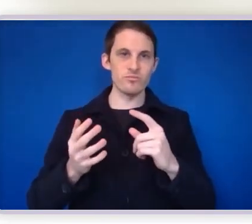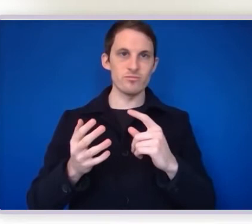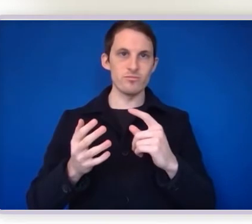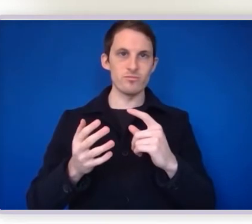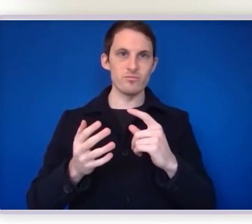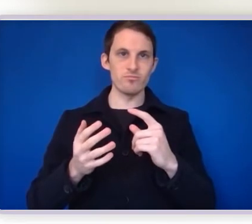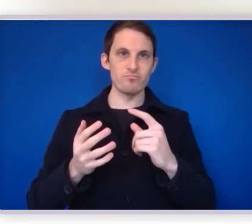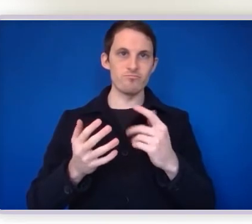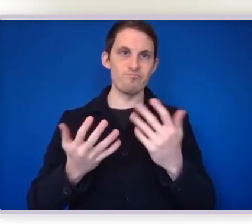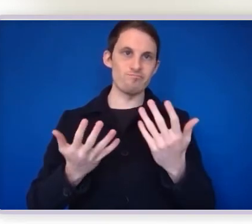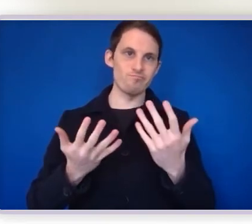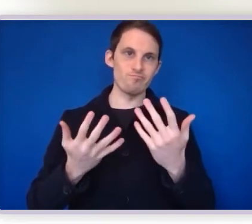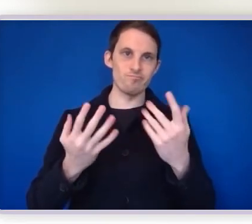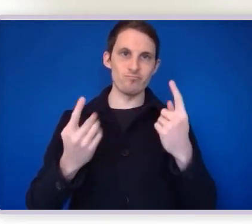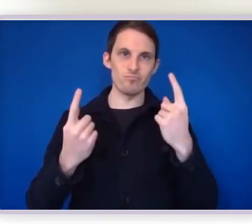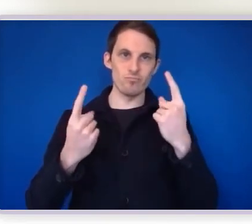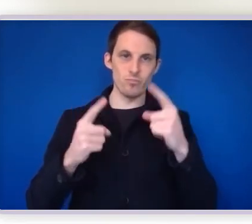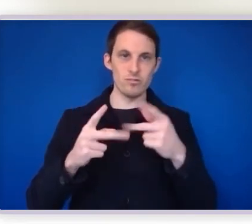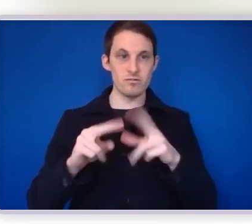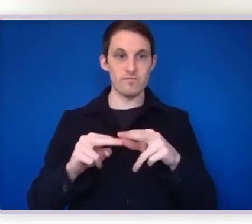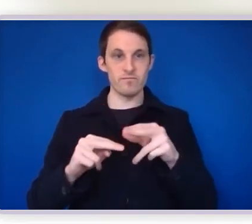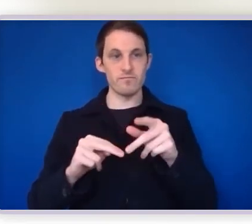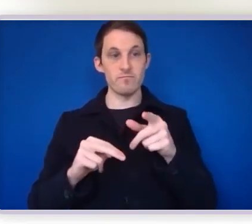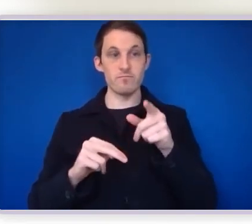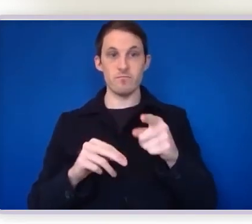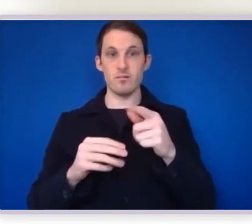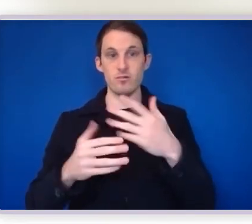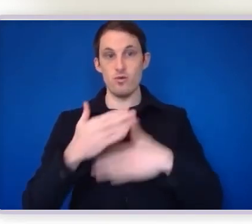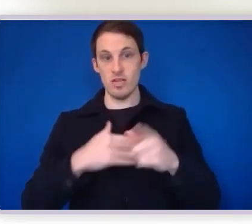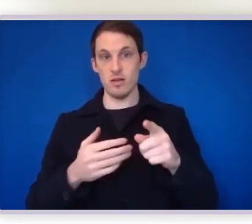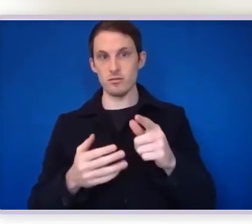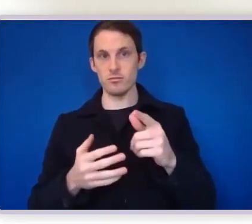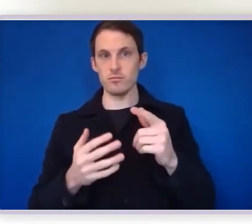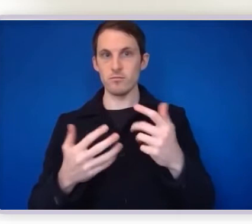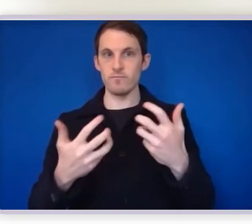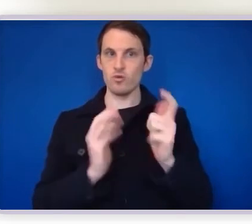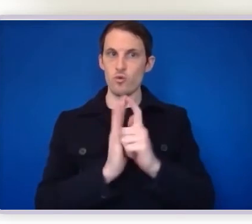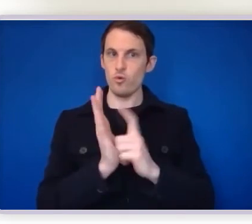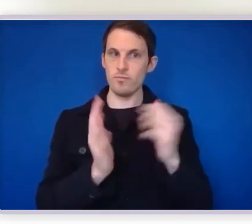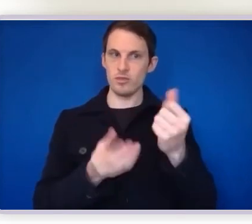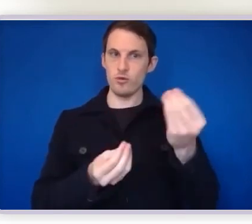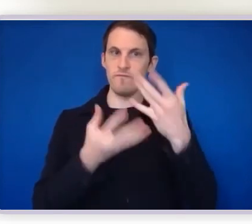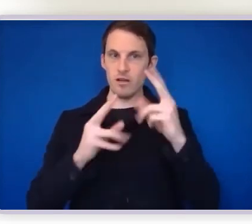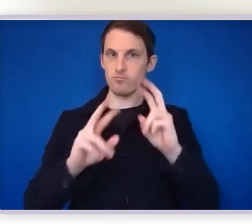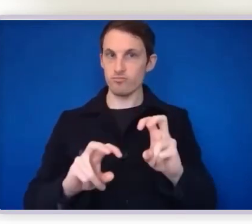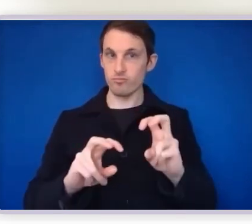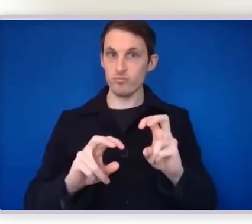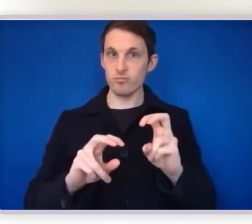the conduct is notifiable conduct. And then we have a range of options to deal with